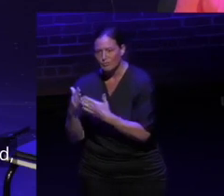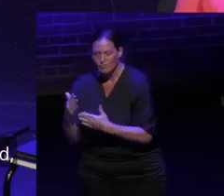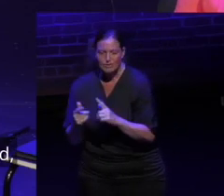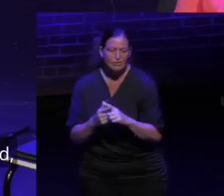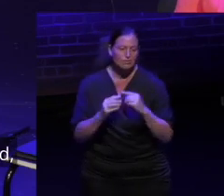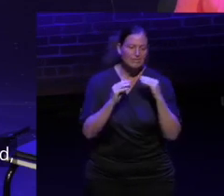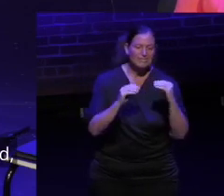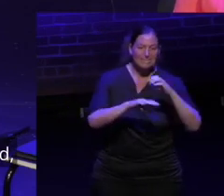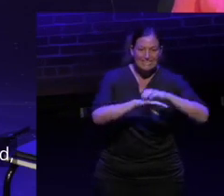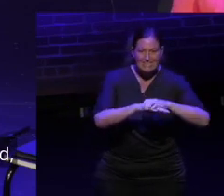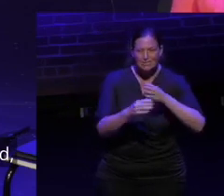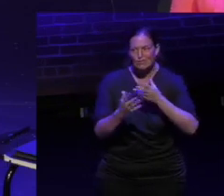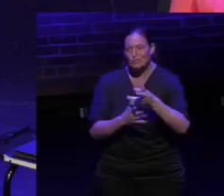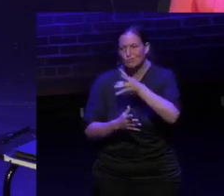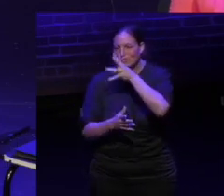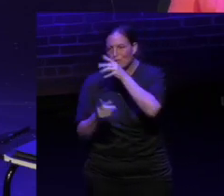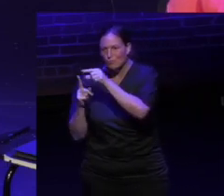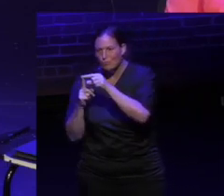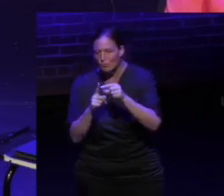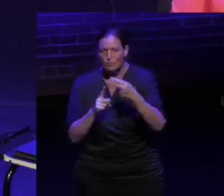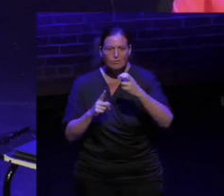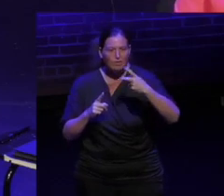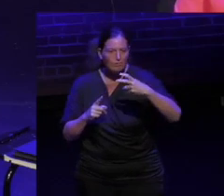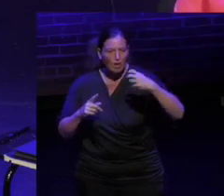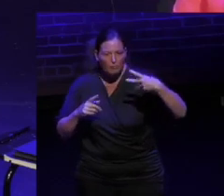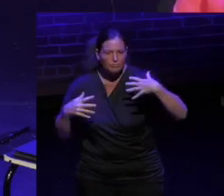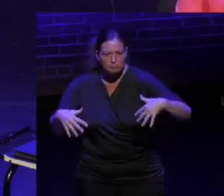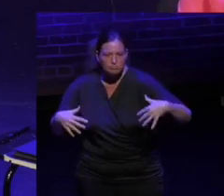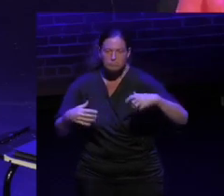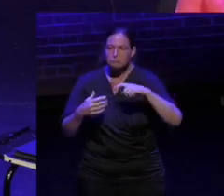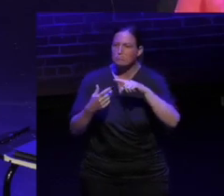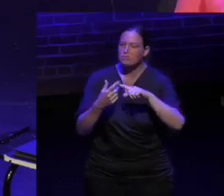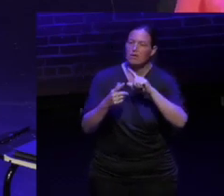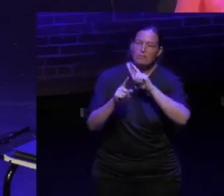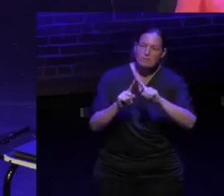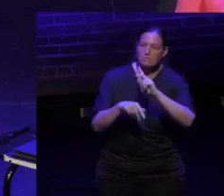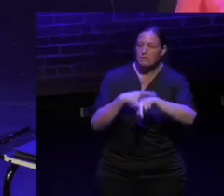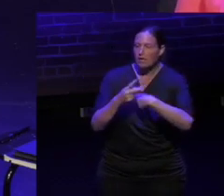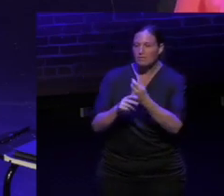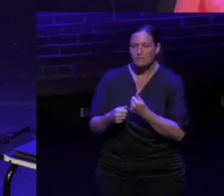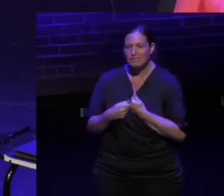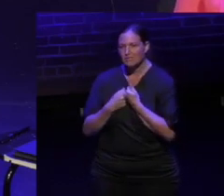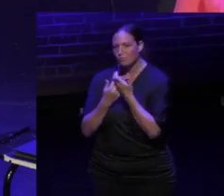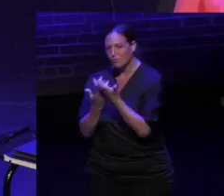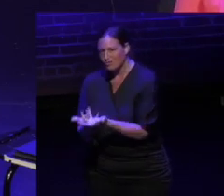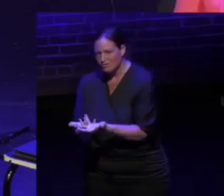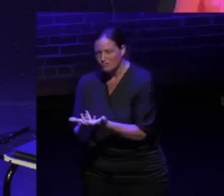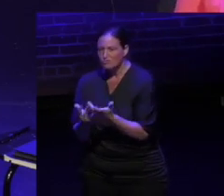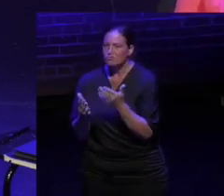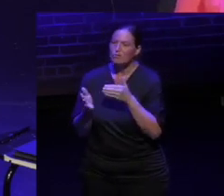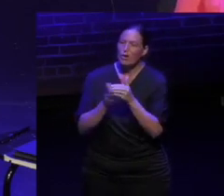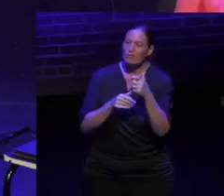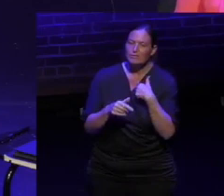teach English through spoken word, through hip hop, through all kinds of expression. Oftentimes we